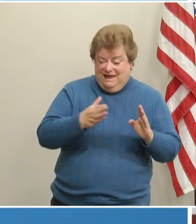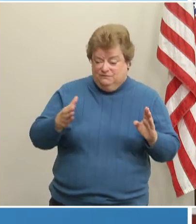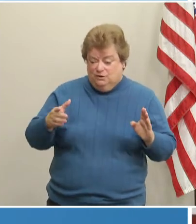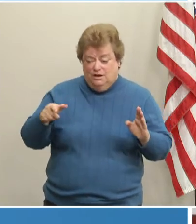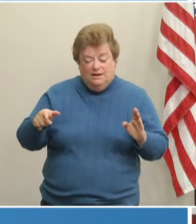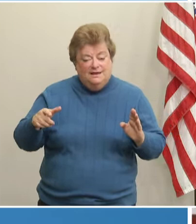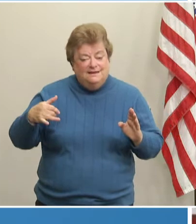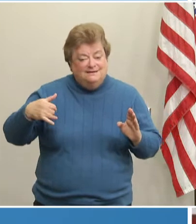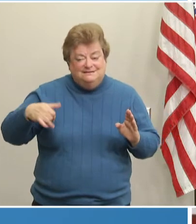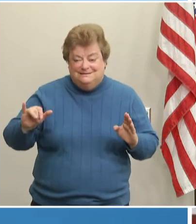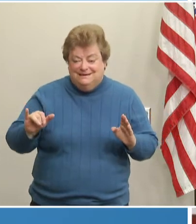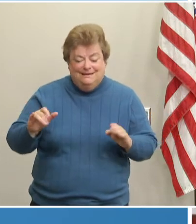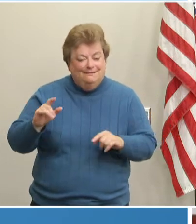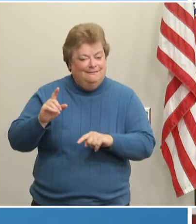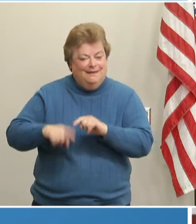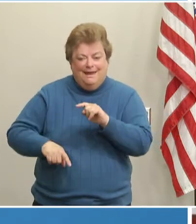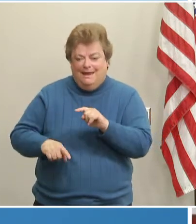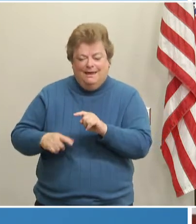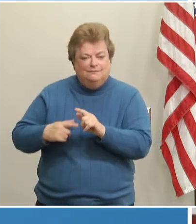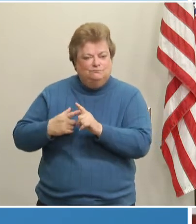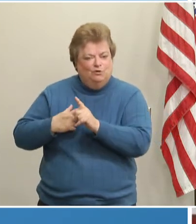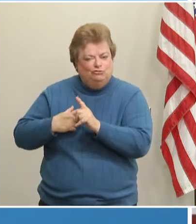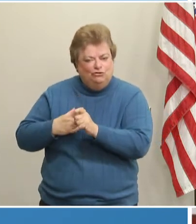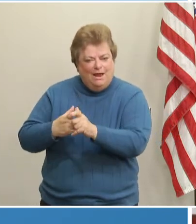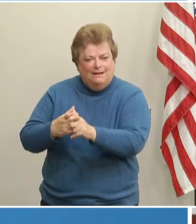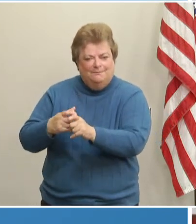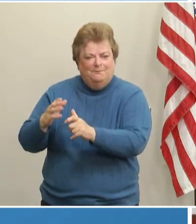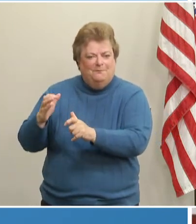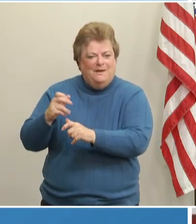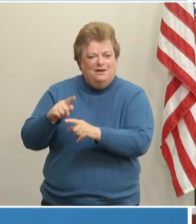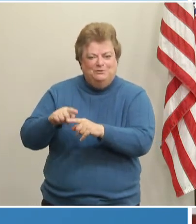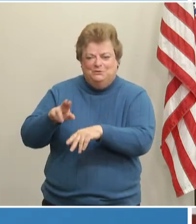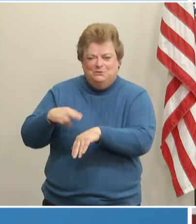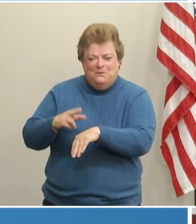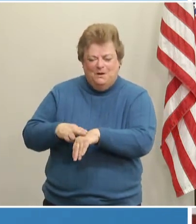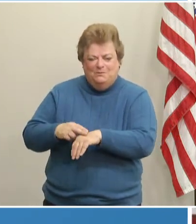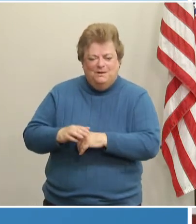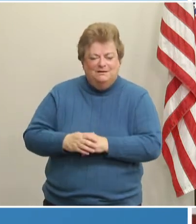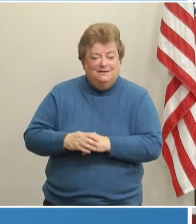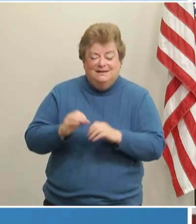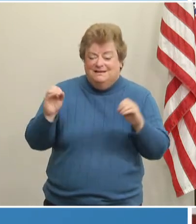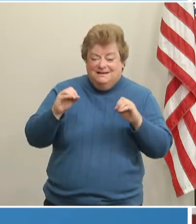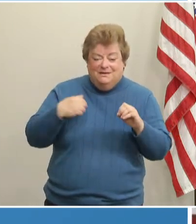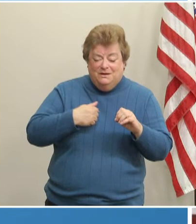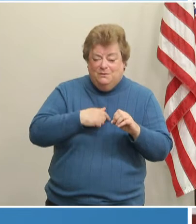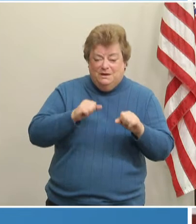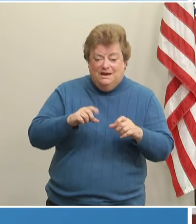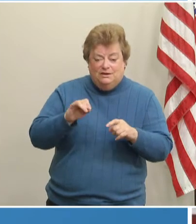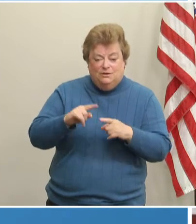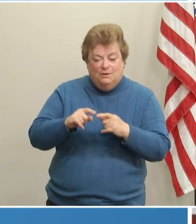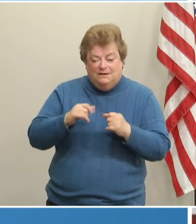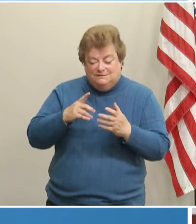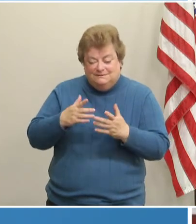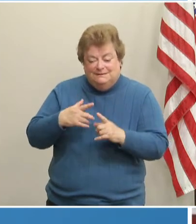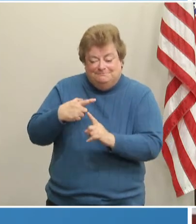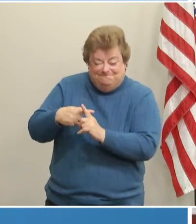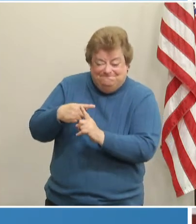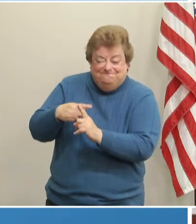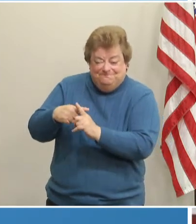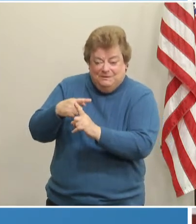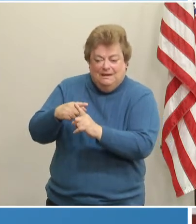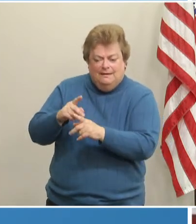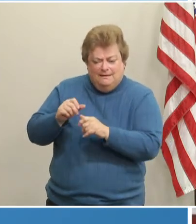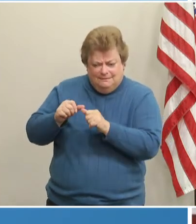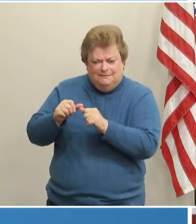to be back to the running she was doing. And there's really nothing you can do. The only thing we can do is reassure her, tell her to keep working at